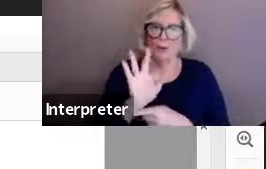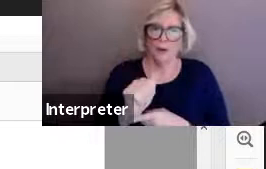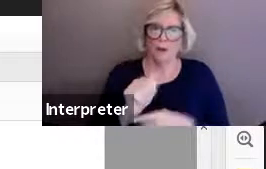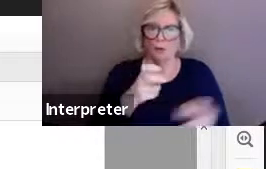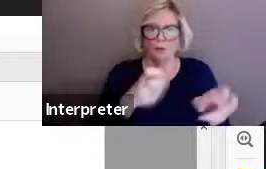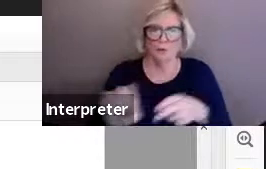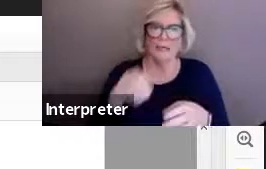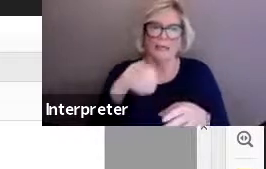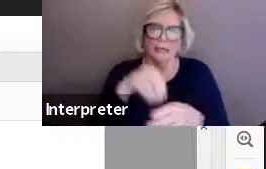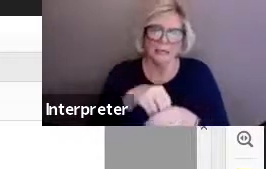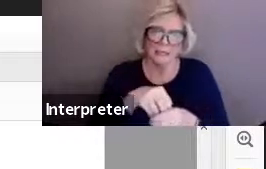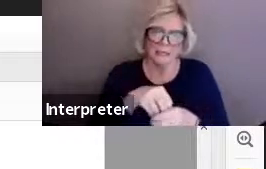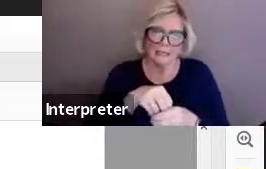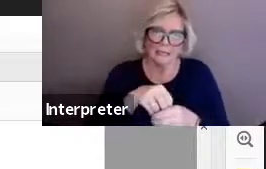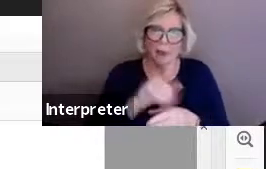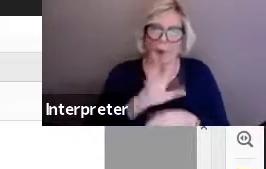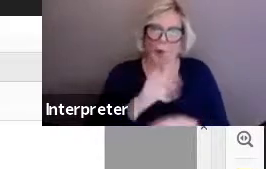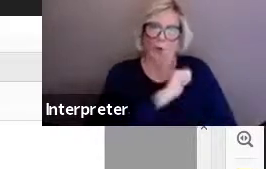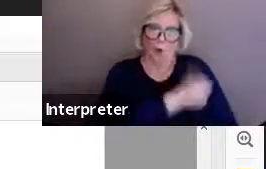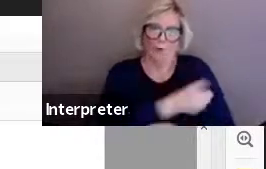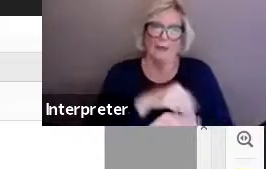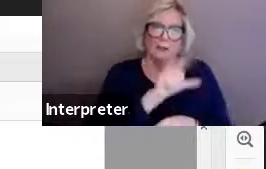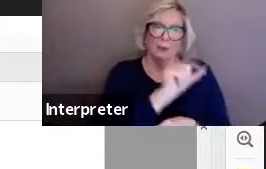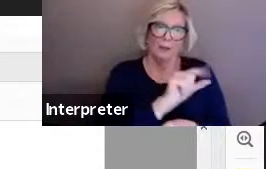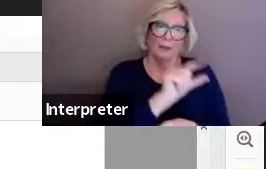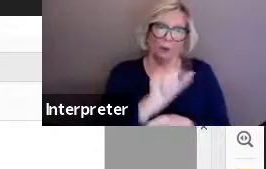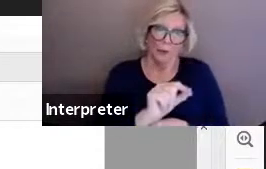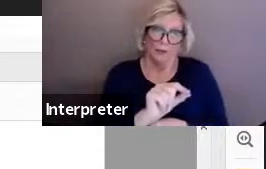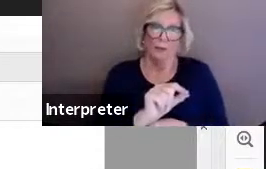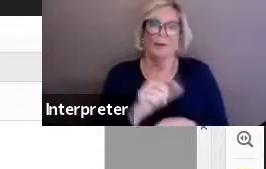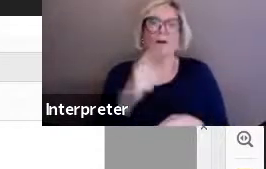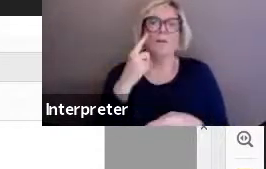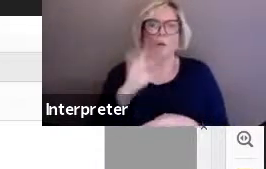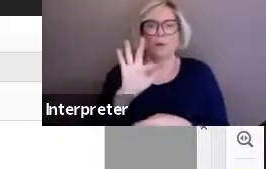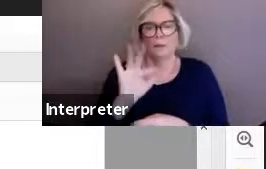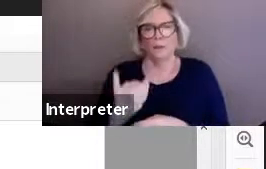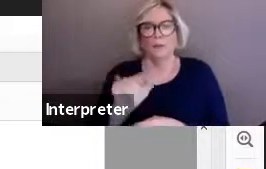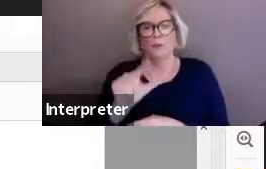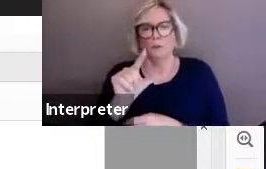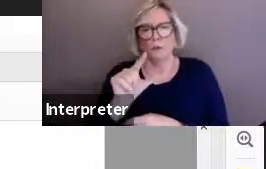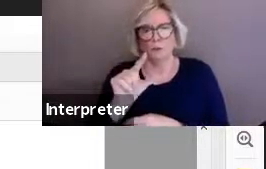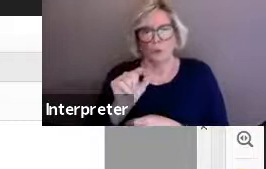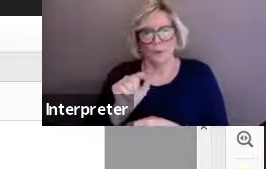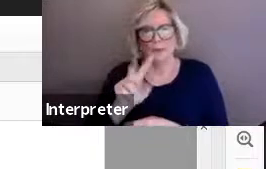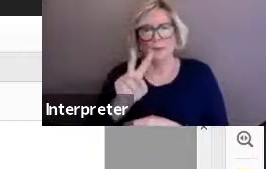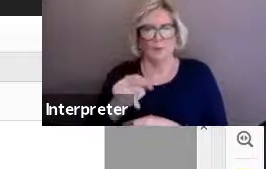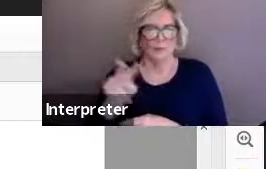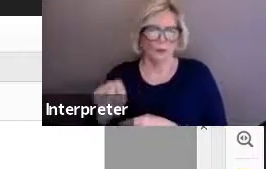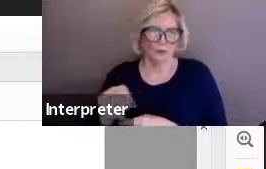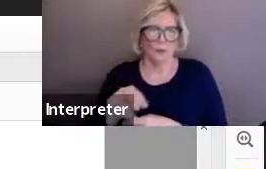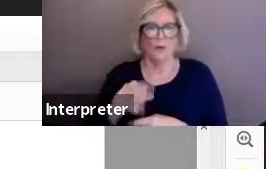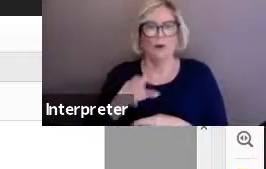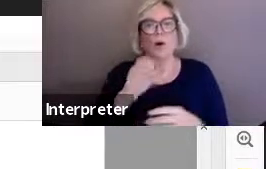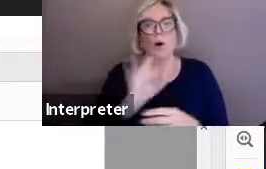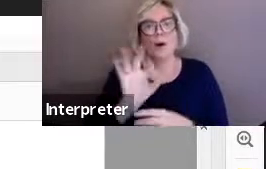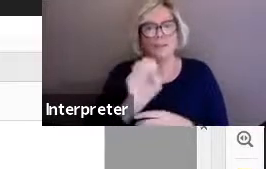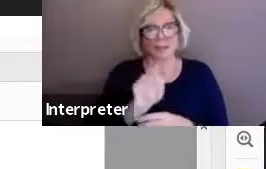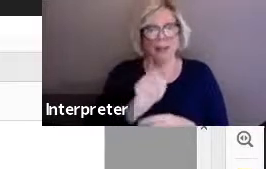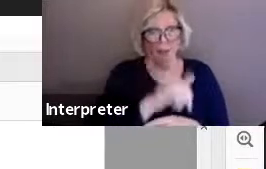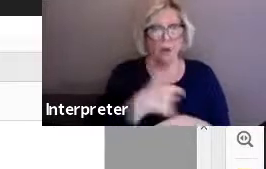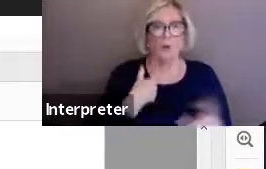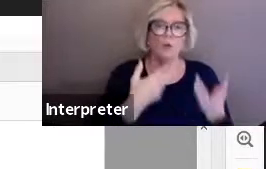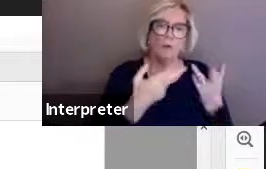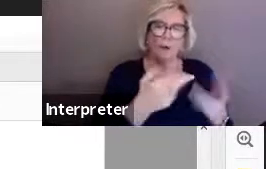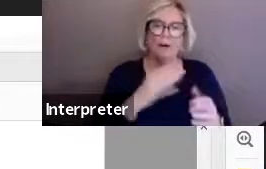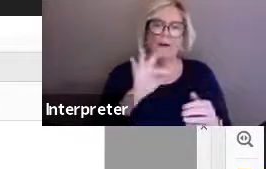transfer in that was authorized in 2020 for fiscal 22. And then to offset that, what we're recommending is a